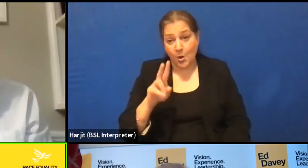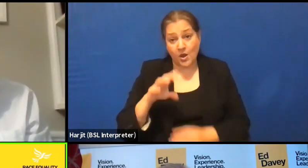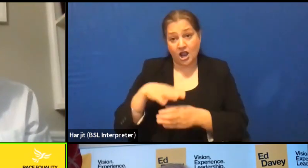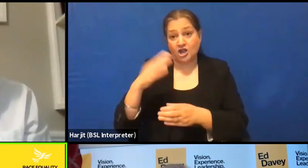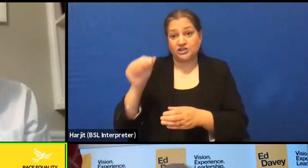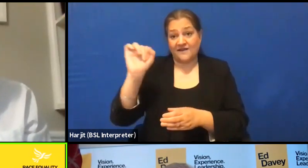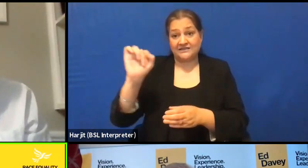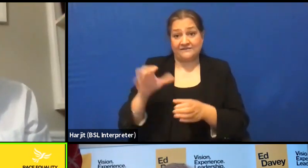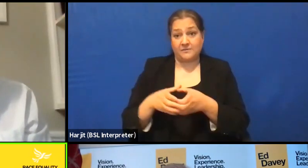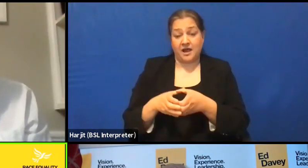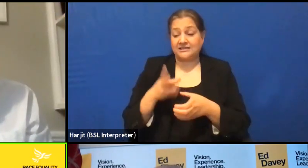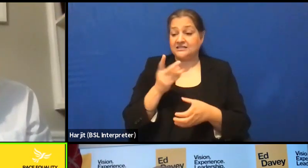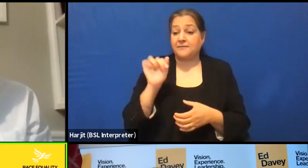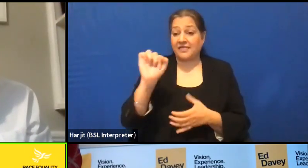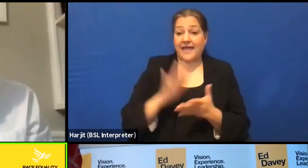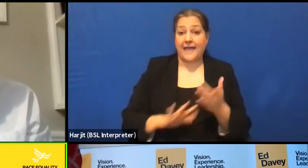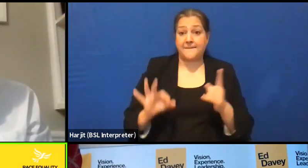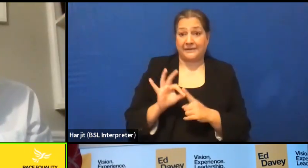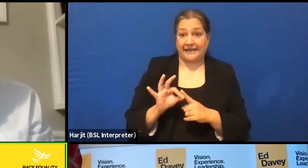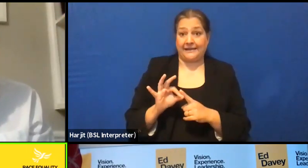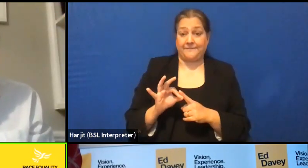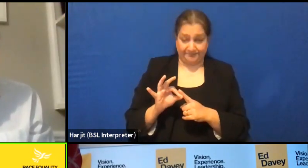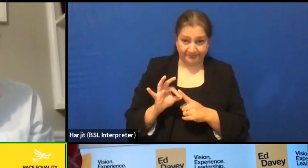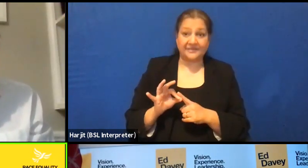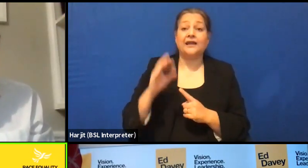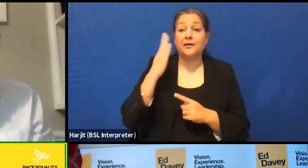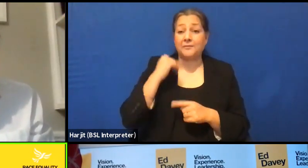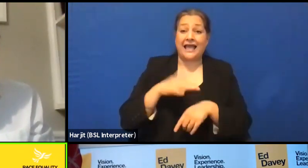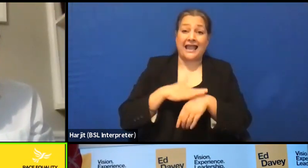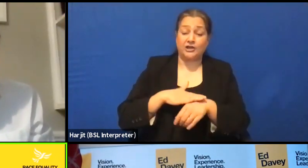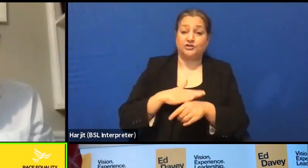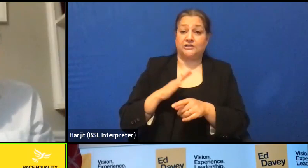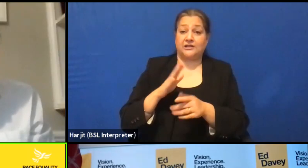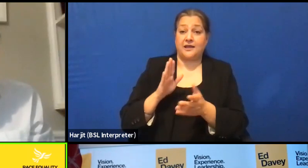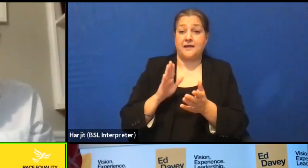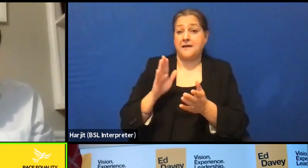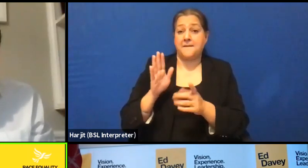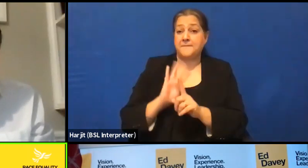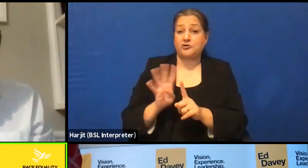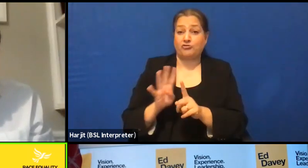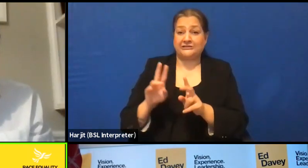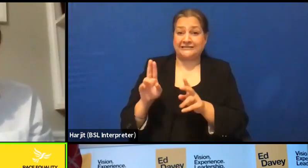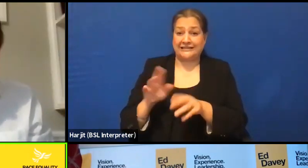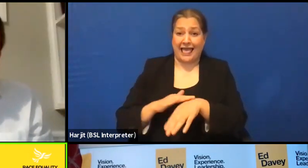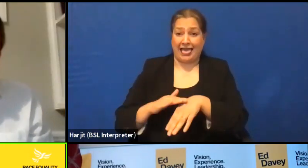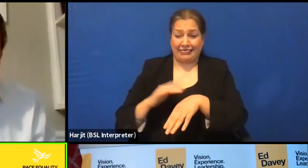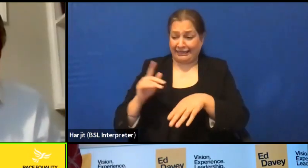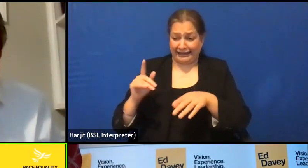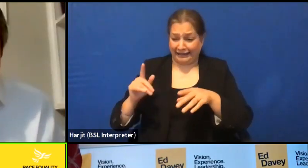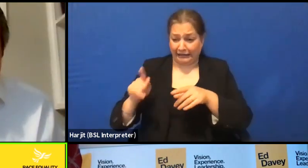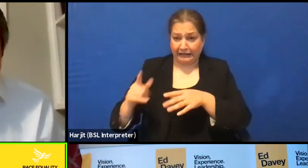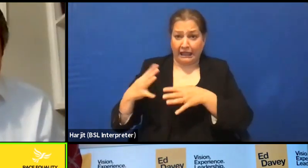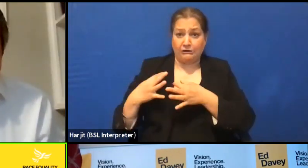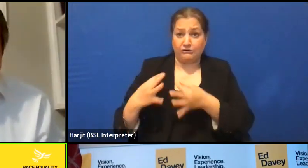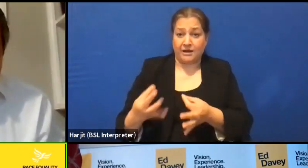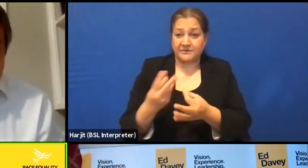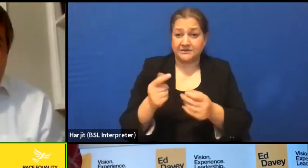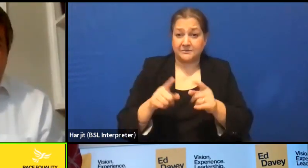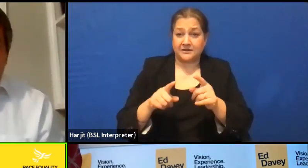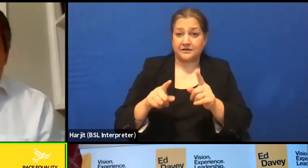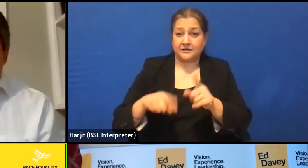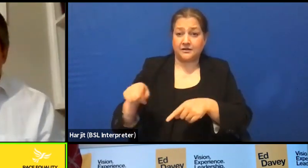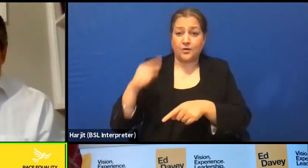MPs who are from Black, Asian, and minority ethnic backgrounds are representing some of the most white areas of the country. And the reason